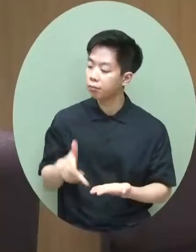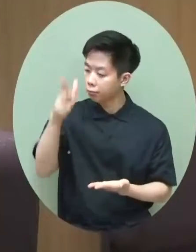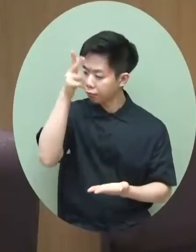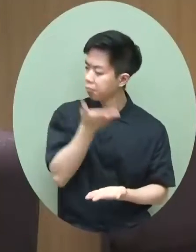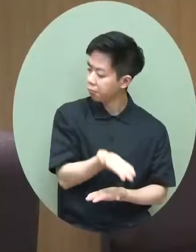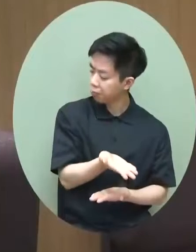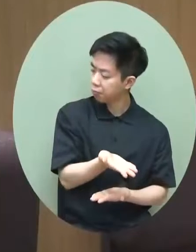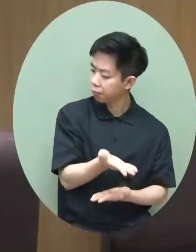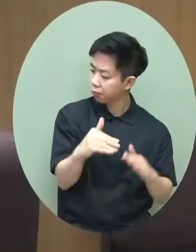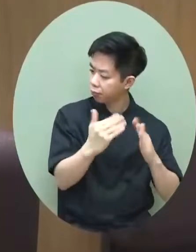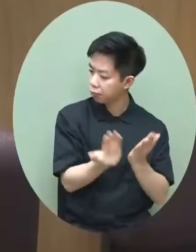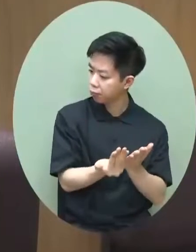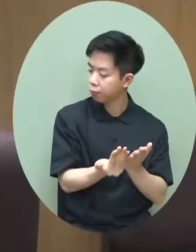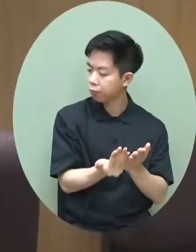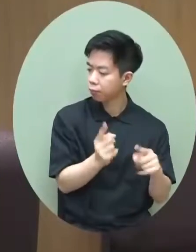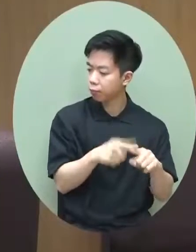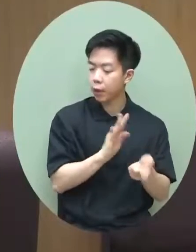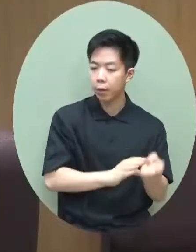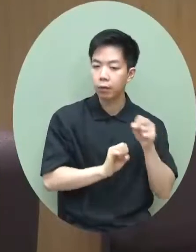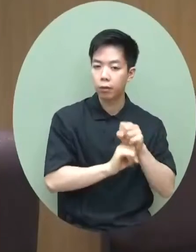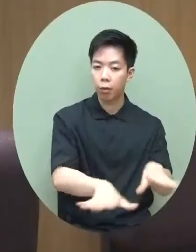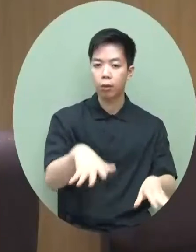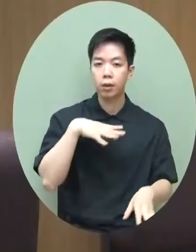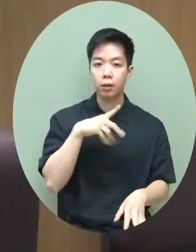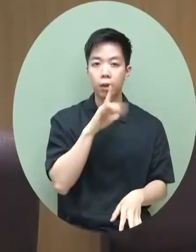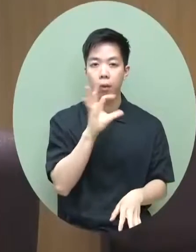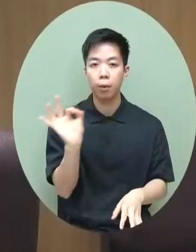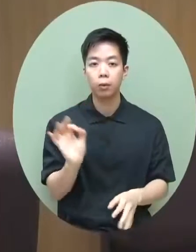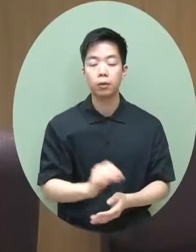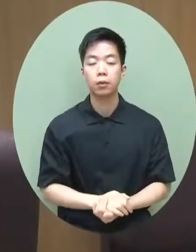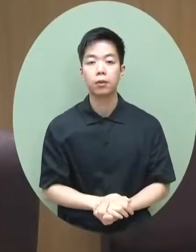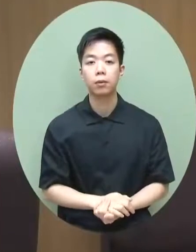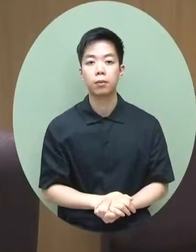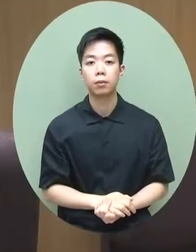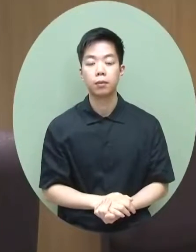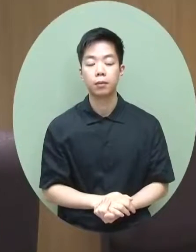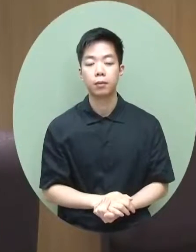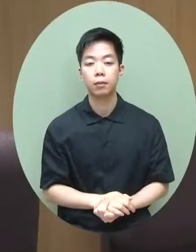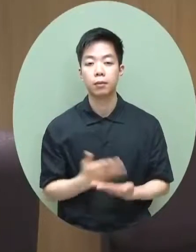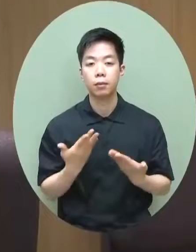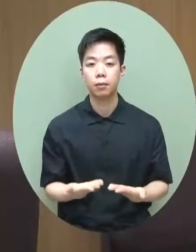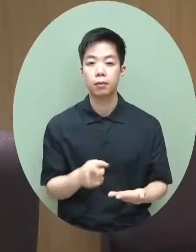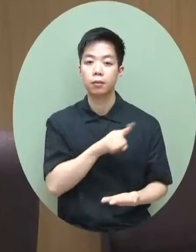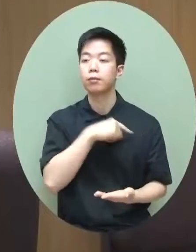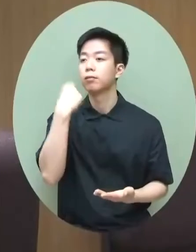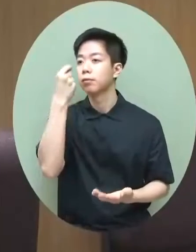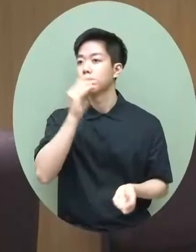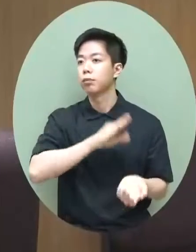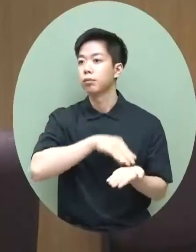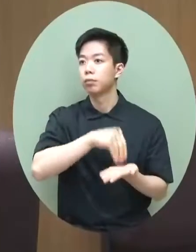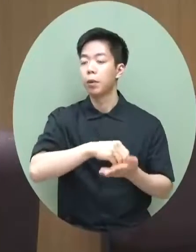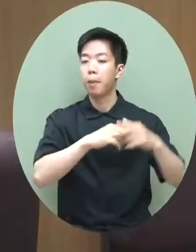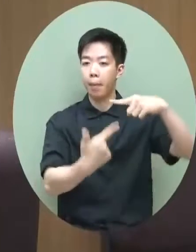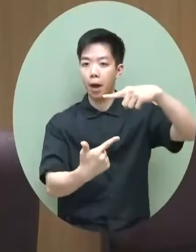risk assessment, can you tell us whether there are outbreaks in schools? And also for the 8 RAT positive cases,